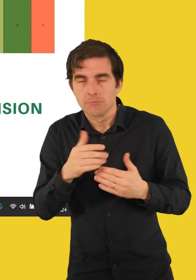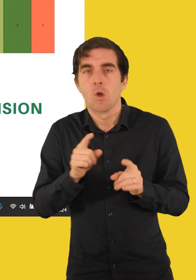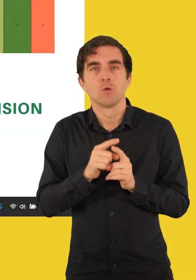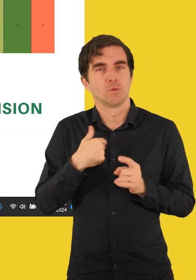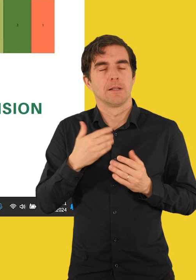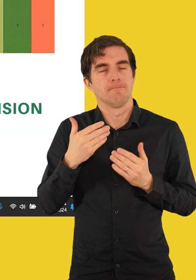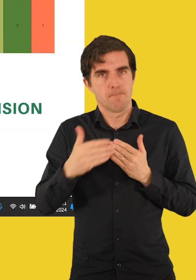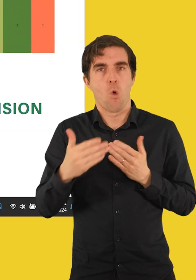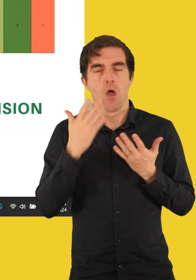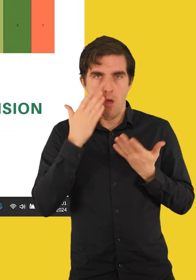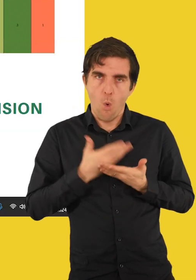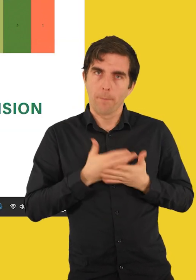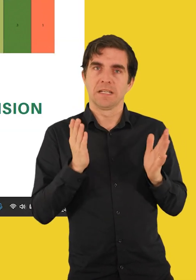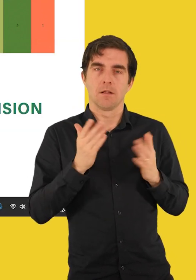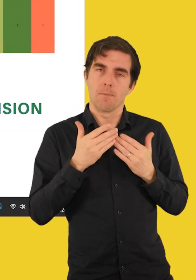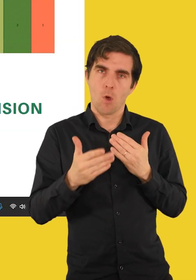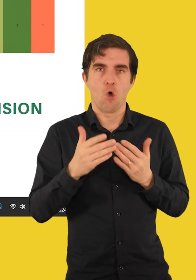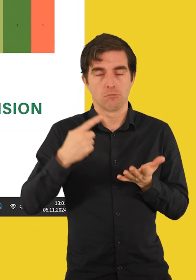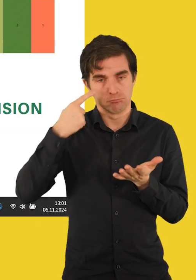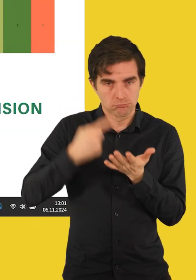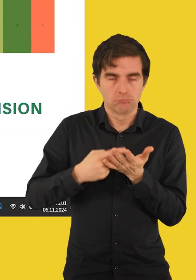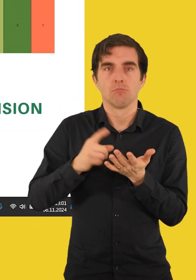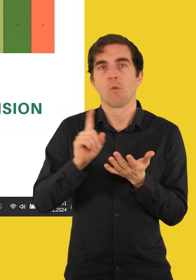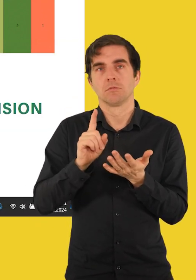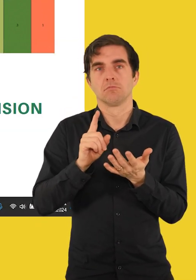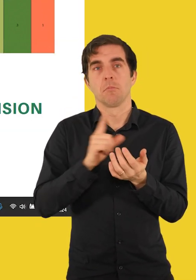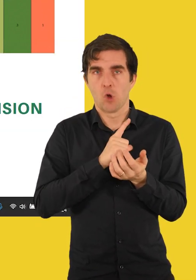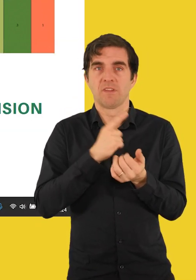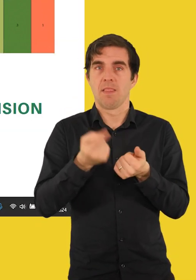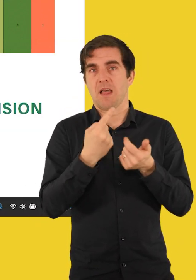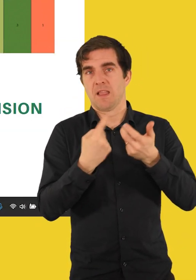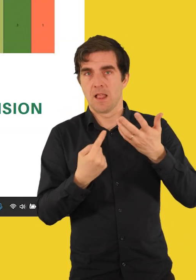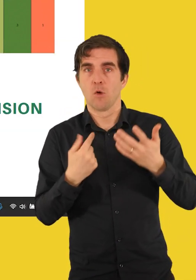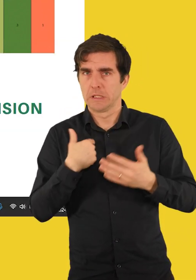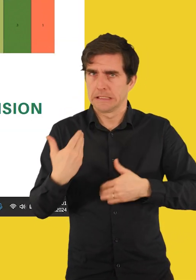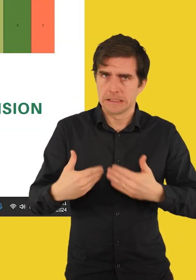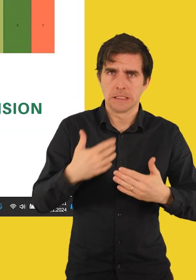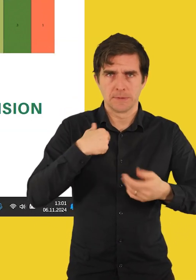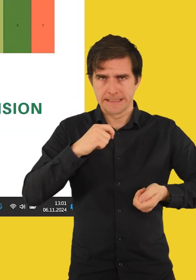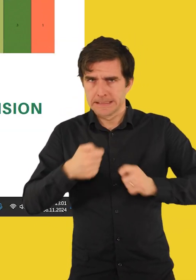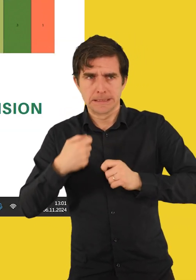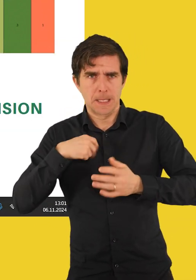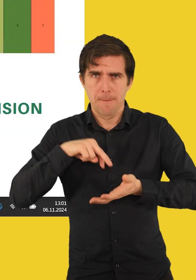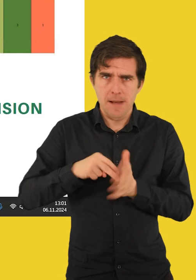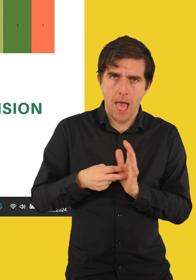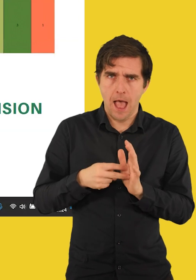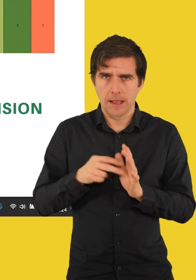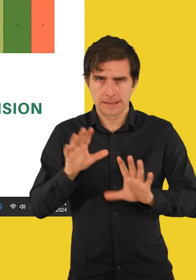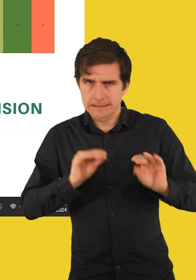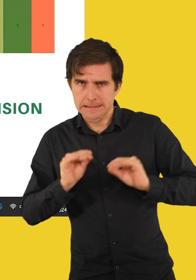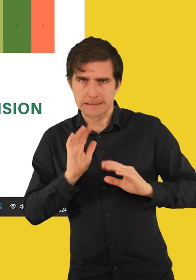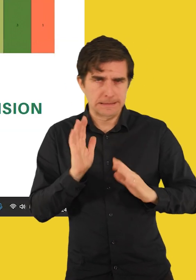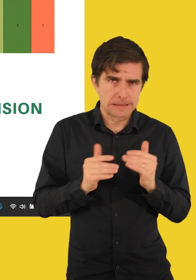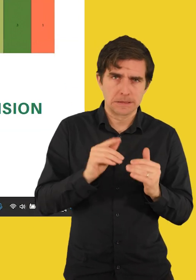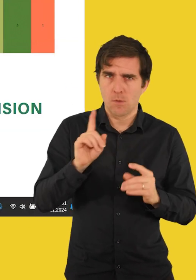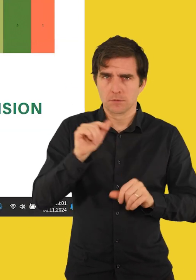more transparent and more holistic decisions when we do things, and also adjust things in the